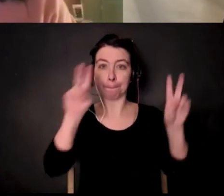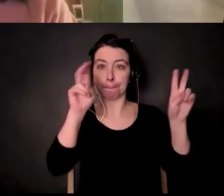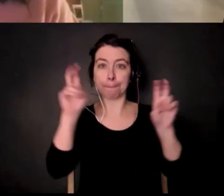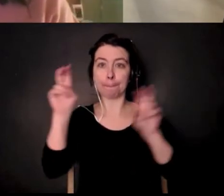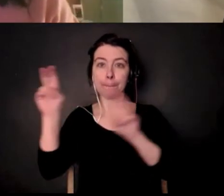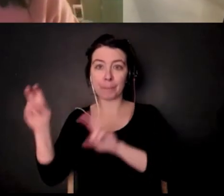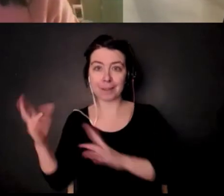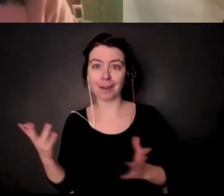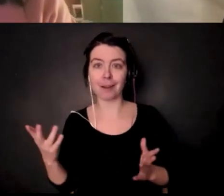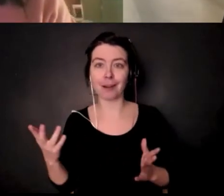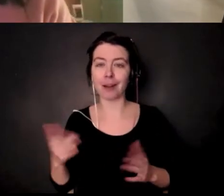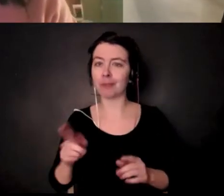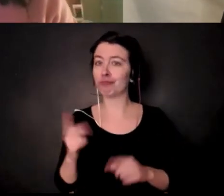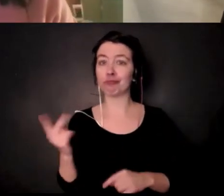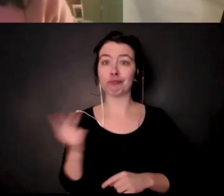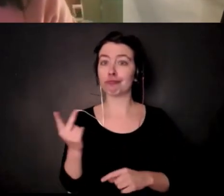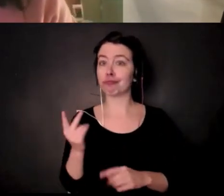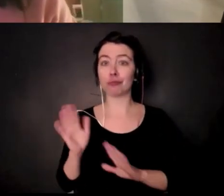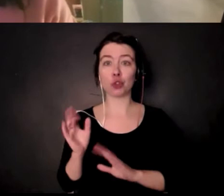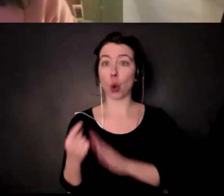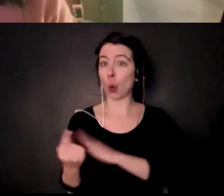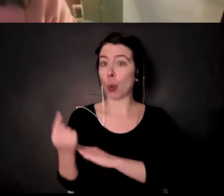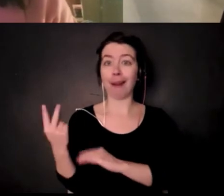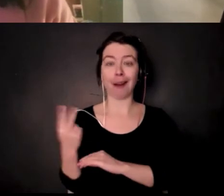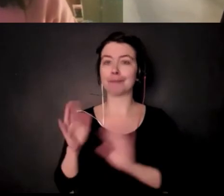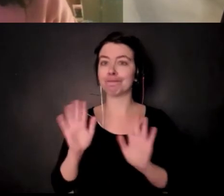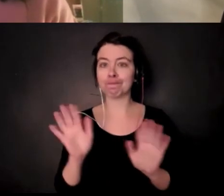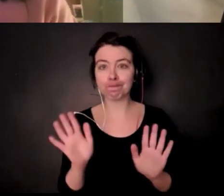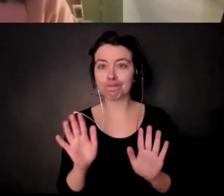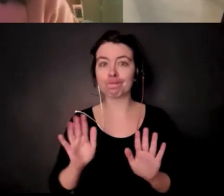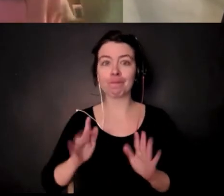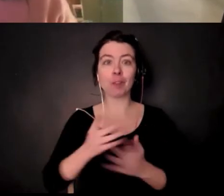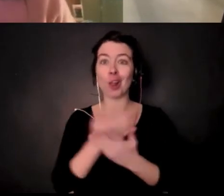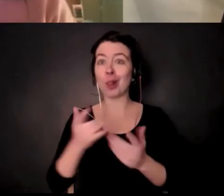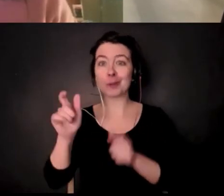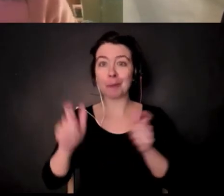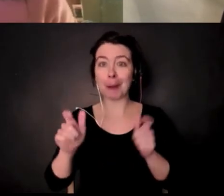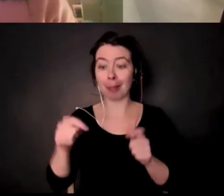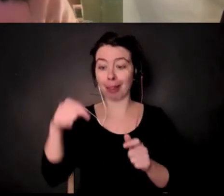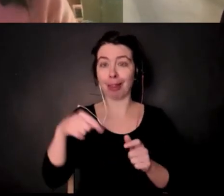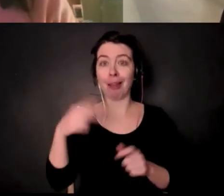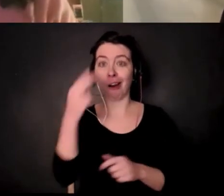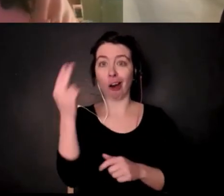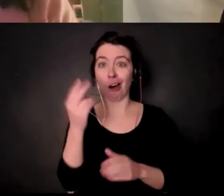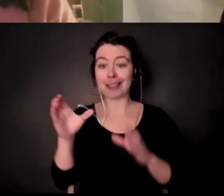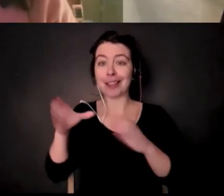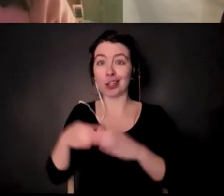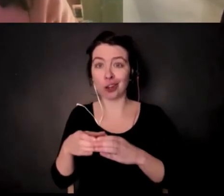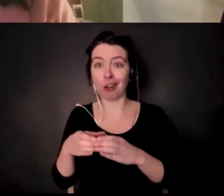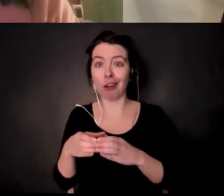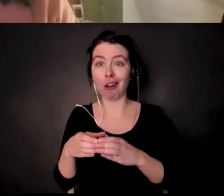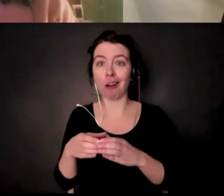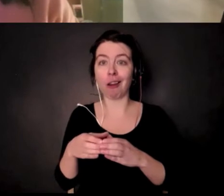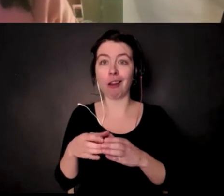sector. The set of terms, the language, the framework, the overall paradigm in which we're operating right